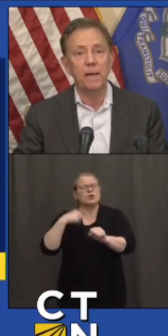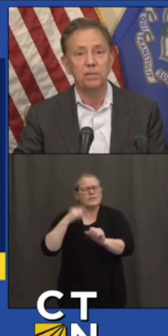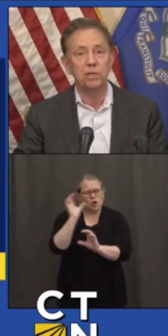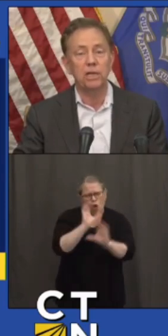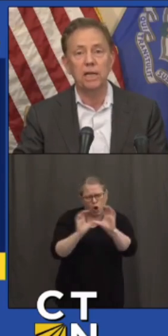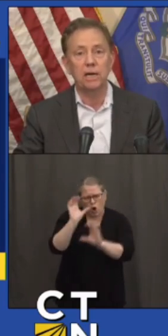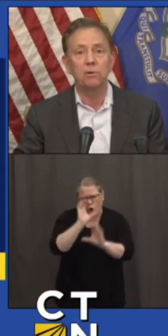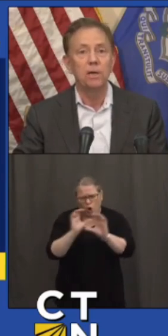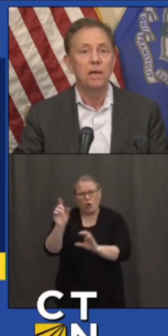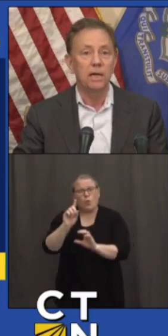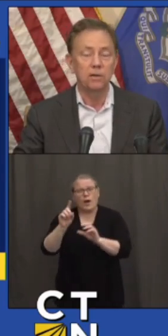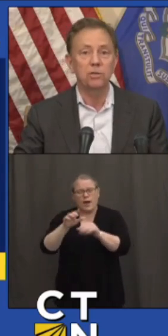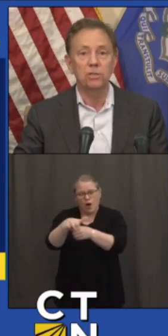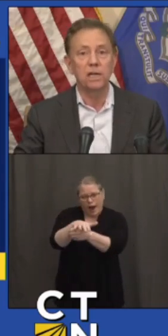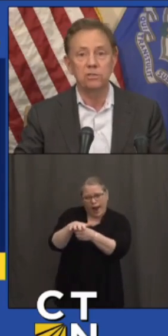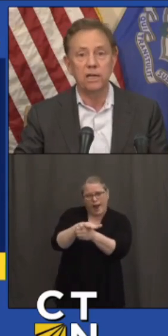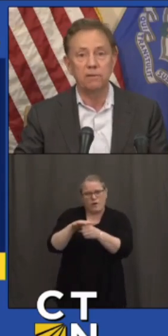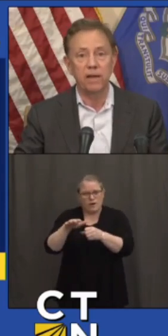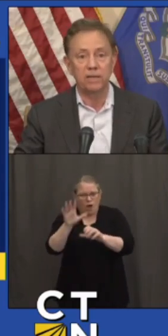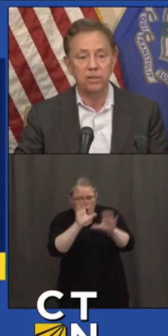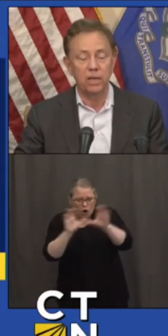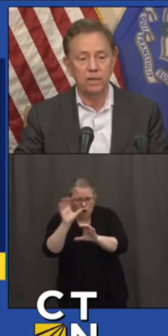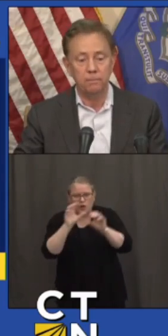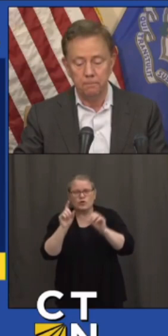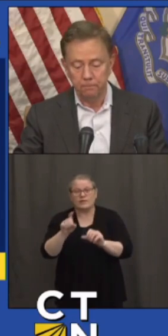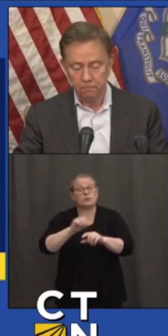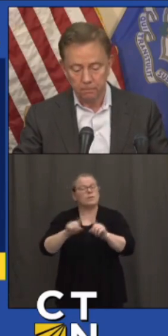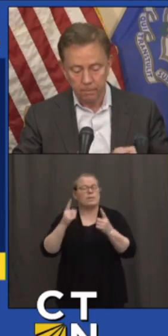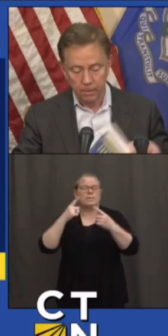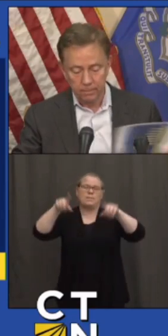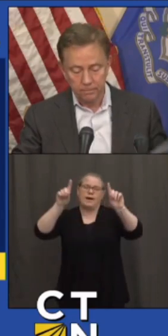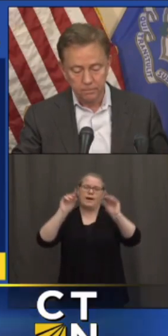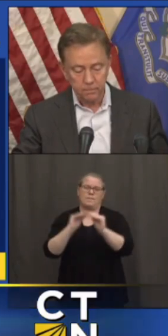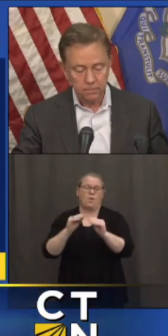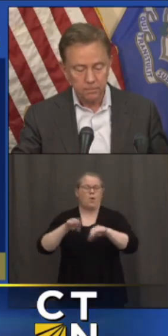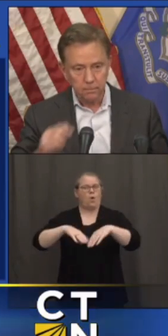more capacity now, and here's your chance to get vaccinated.